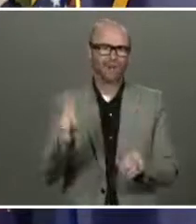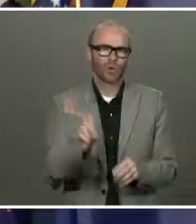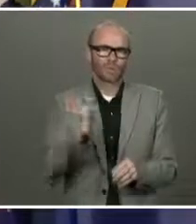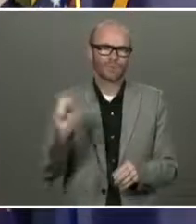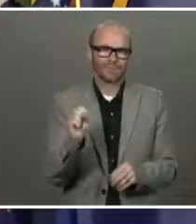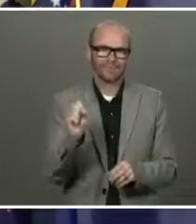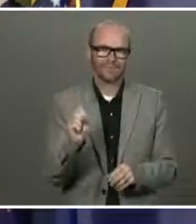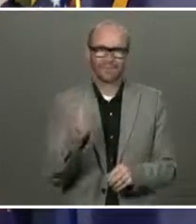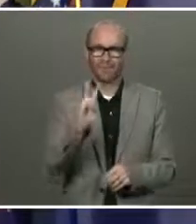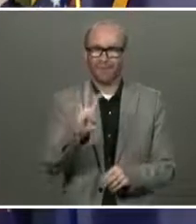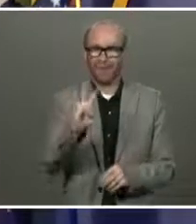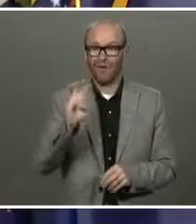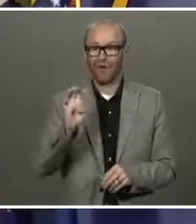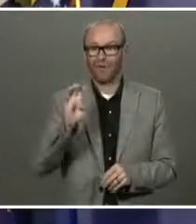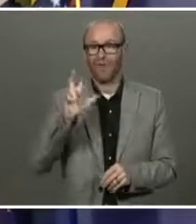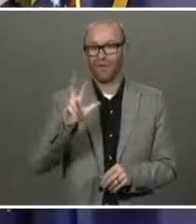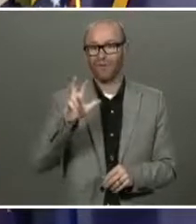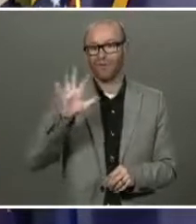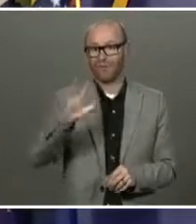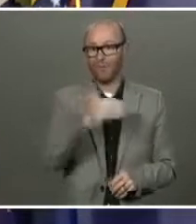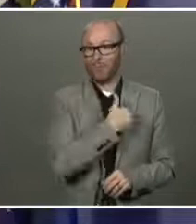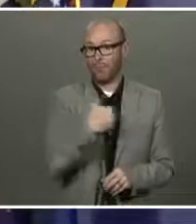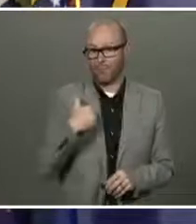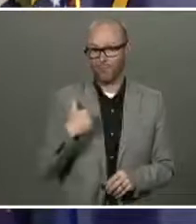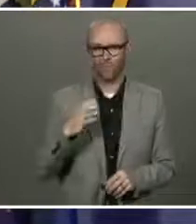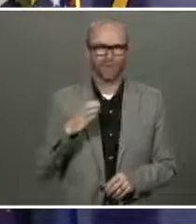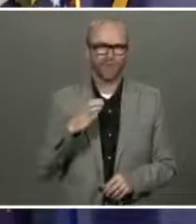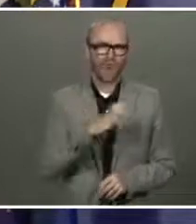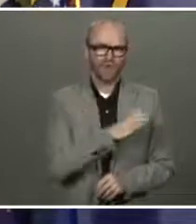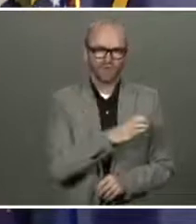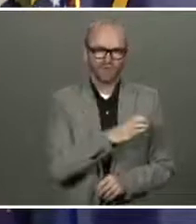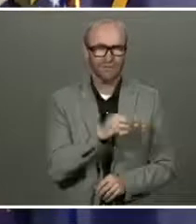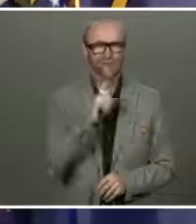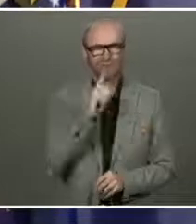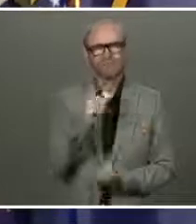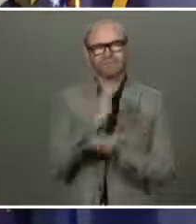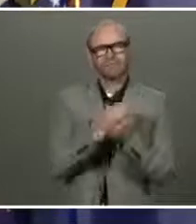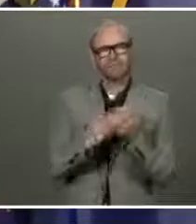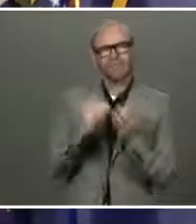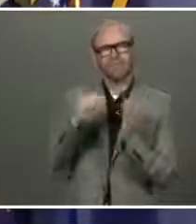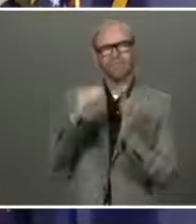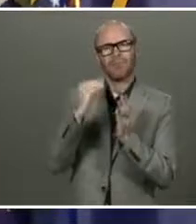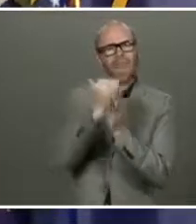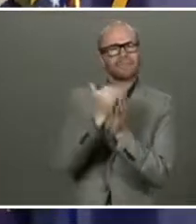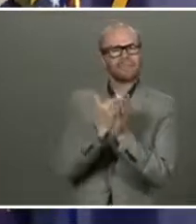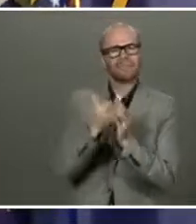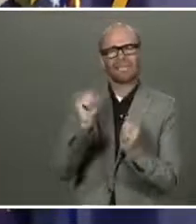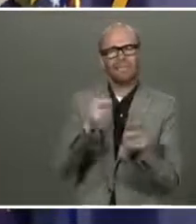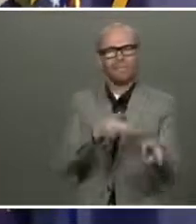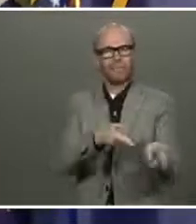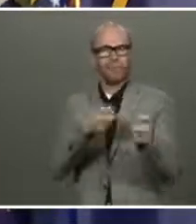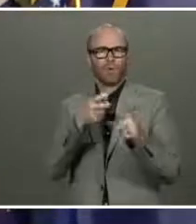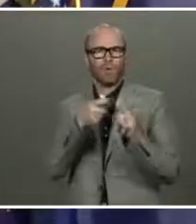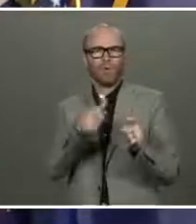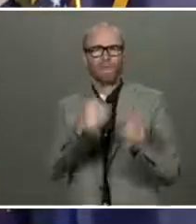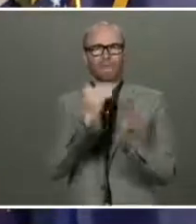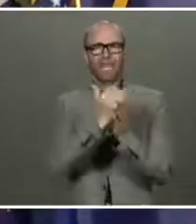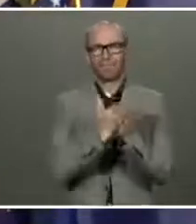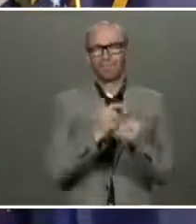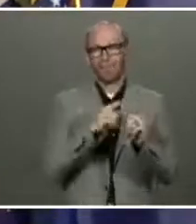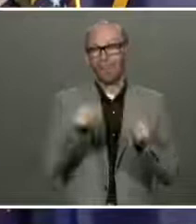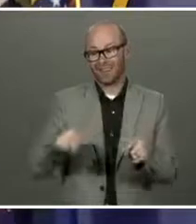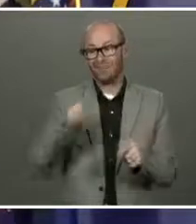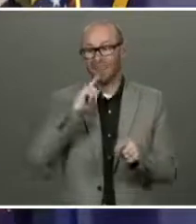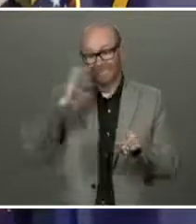There are 435 members of Congress. And so there are some lessons that I'm sure can be pulled out of this one, but this is a decision